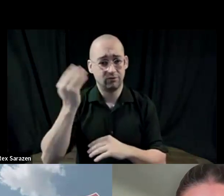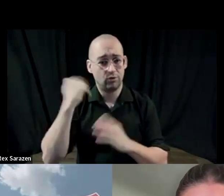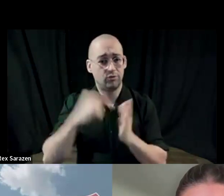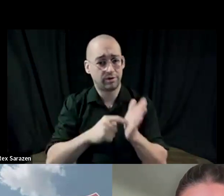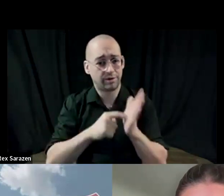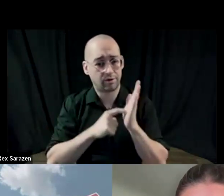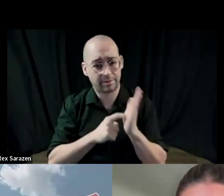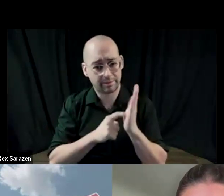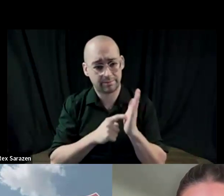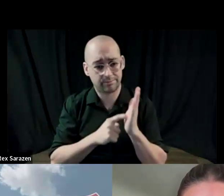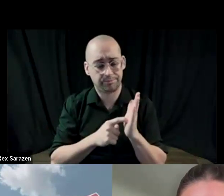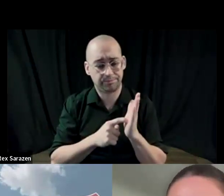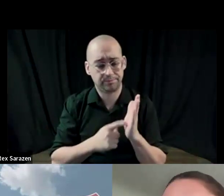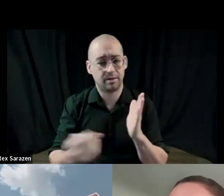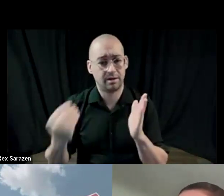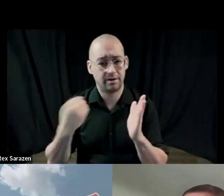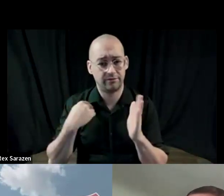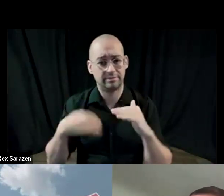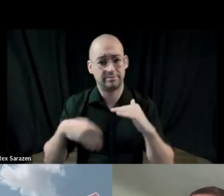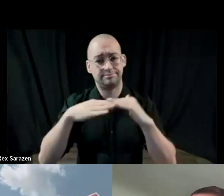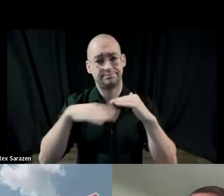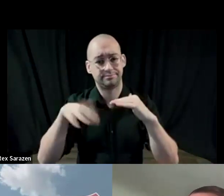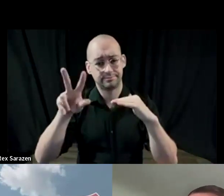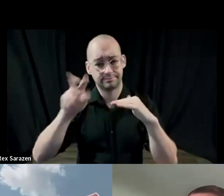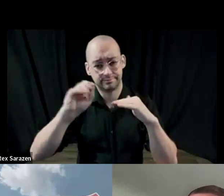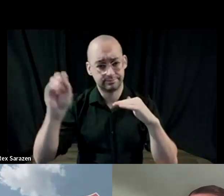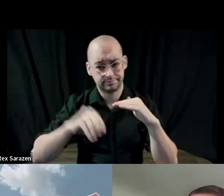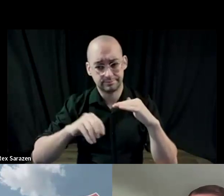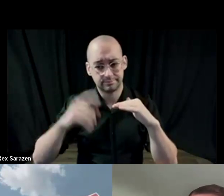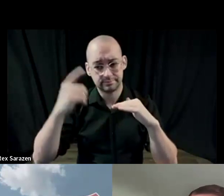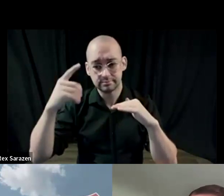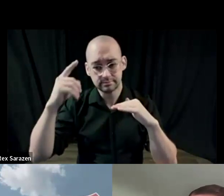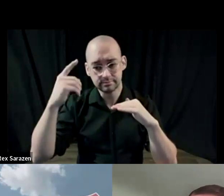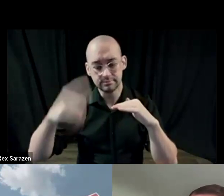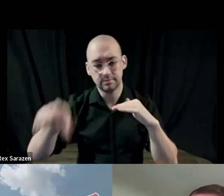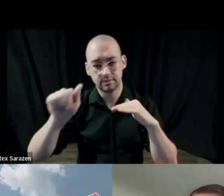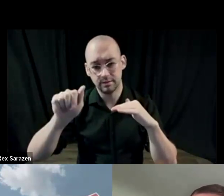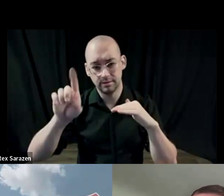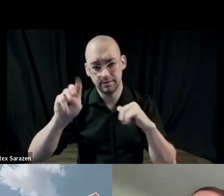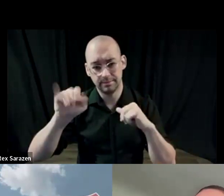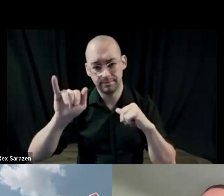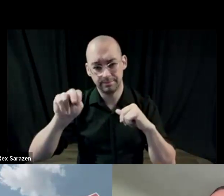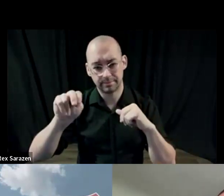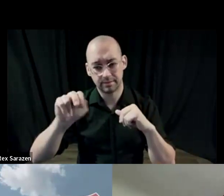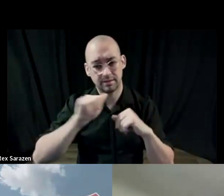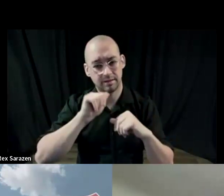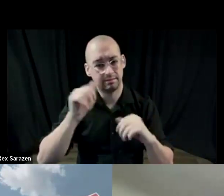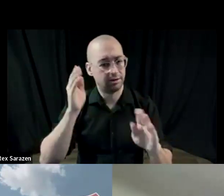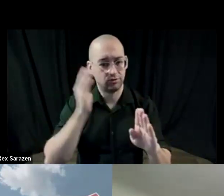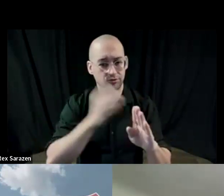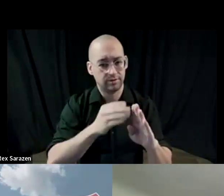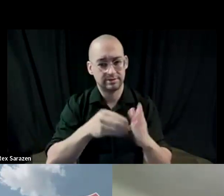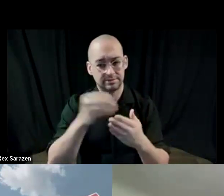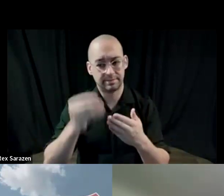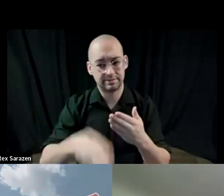requirement to have a cap of 3% for admin for indirect expense is now